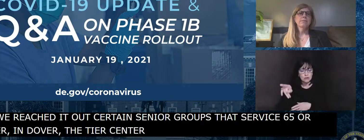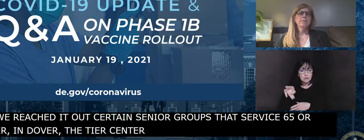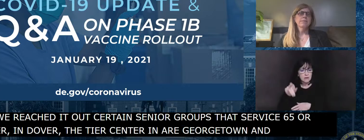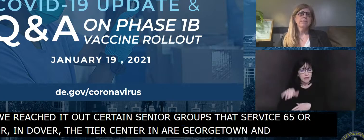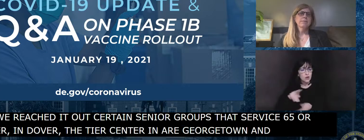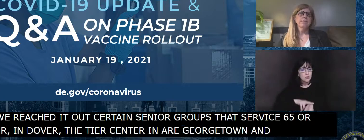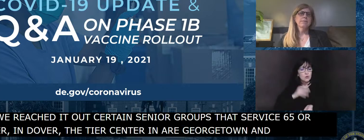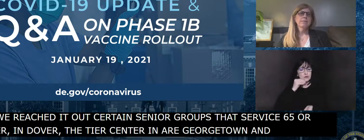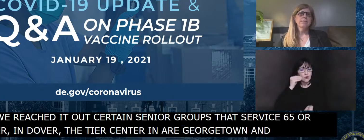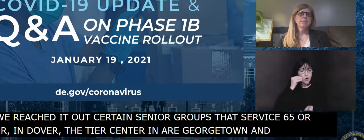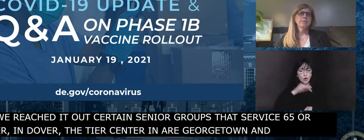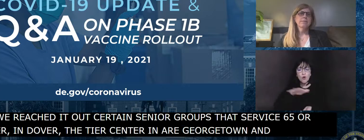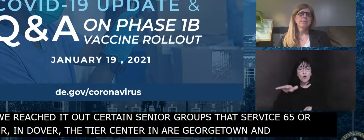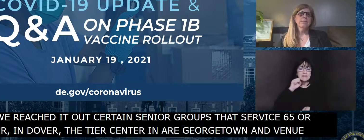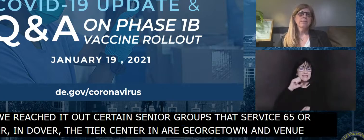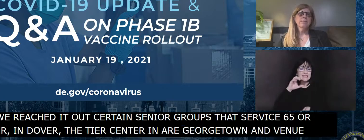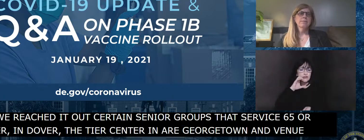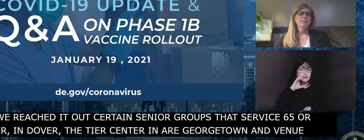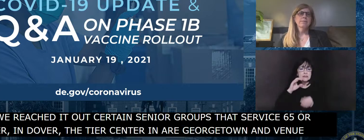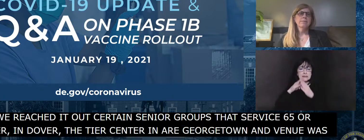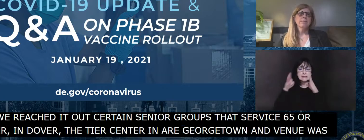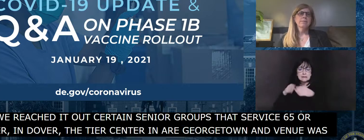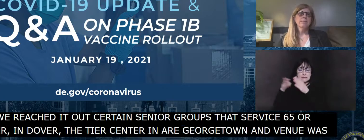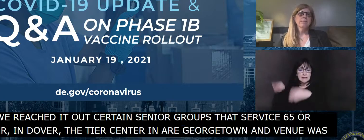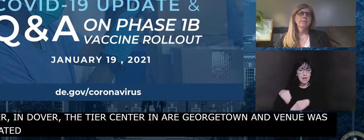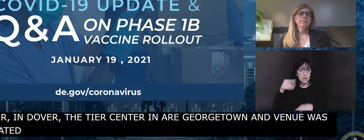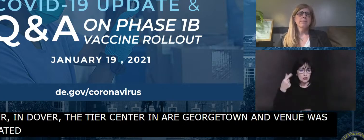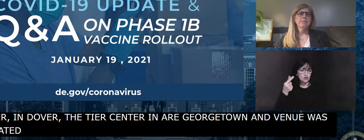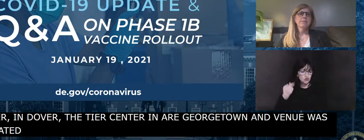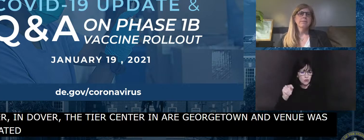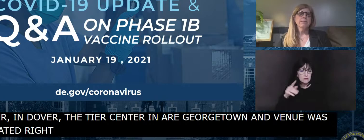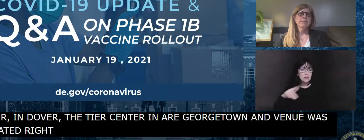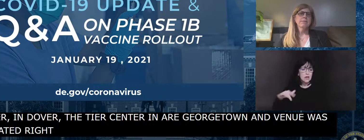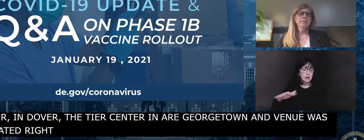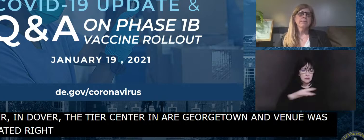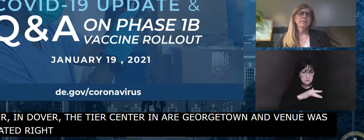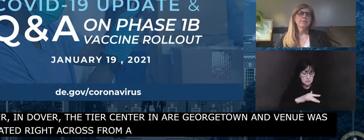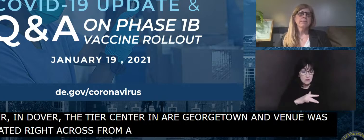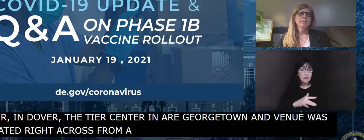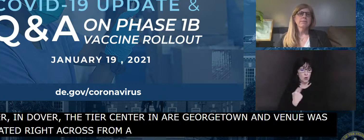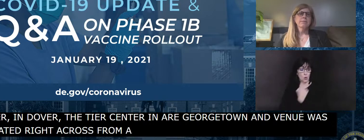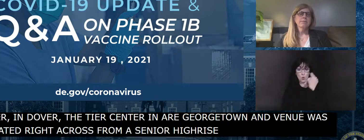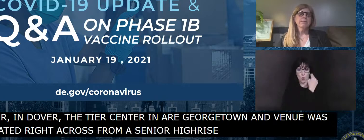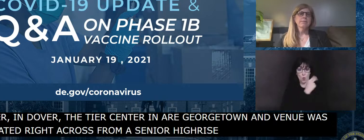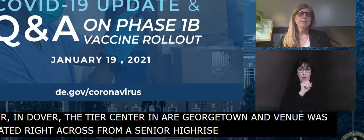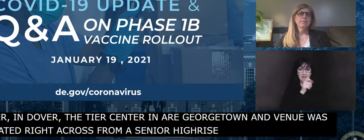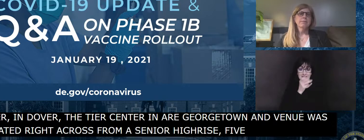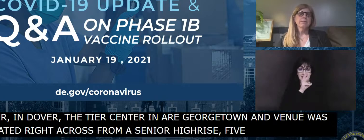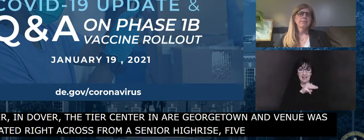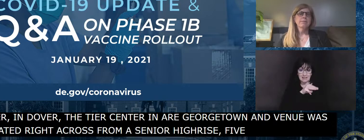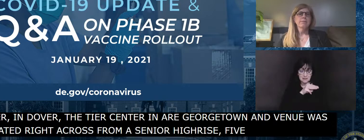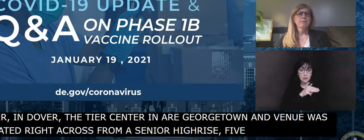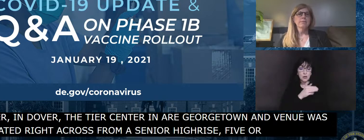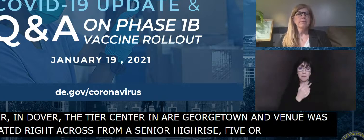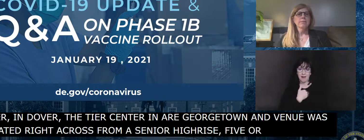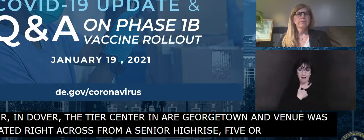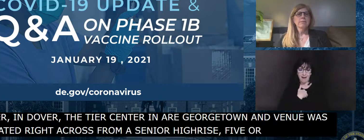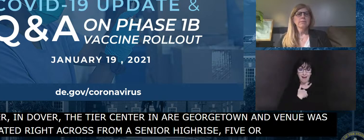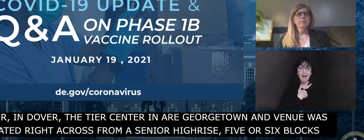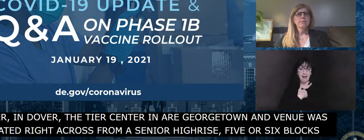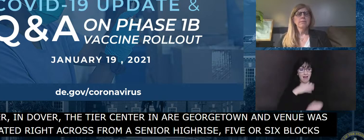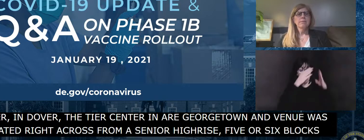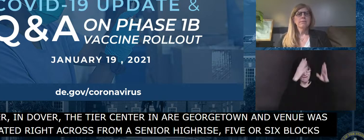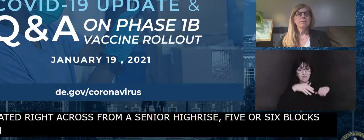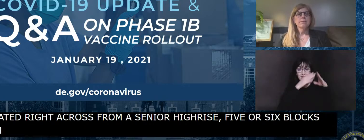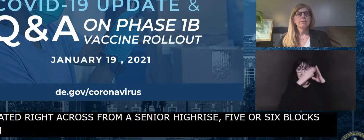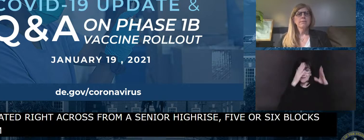situated right across the street from a senior high-rise, 5 or 6 blocks from 2 more high-rises. We reached out to other organizations in the